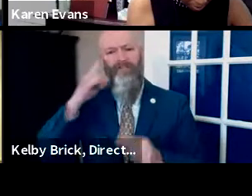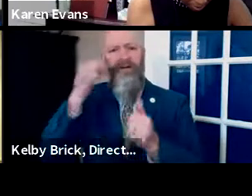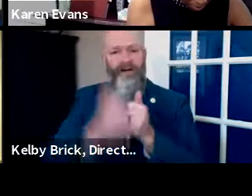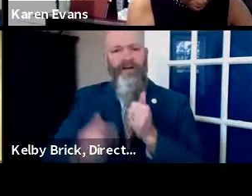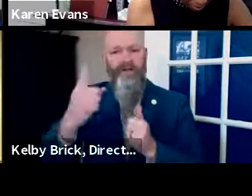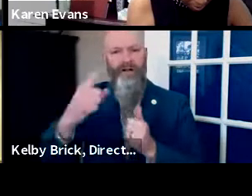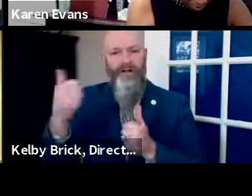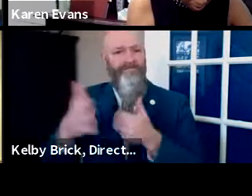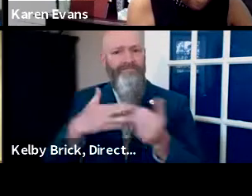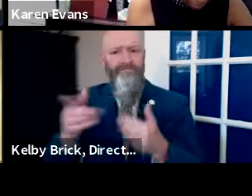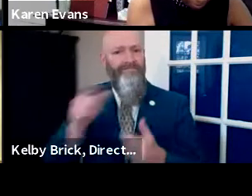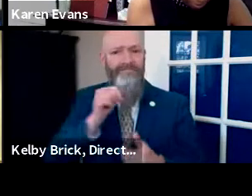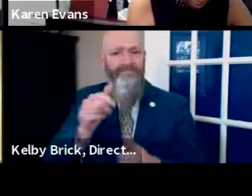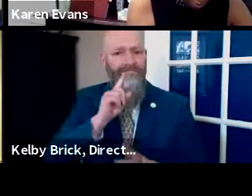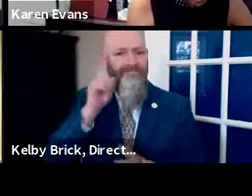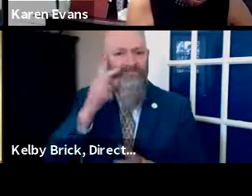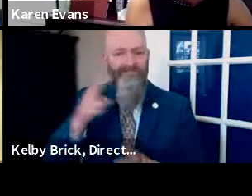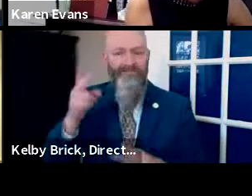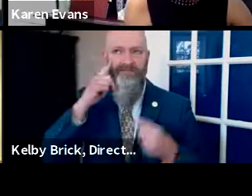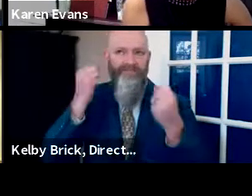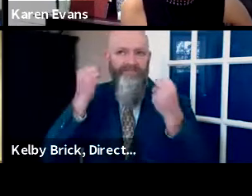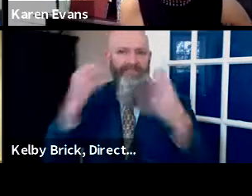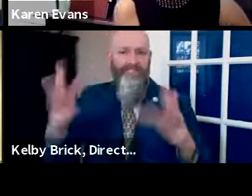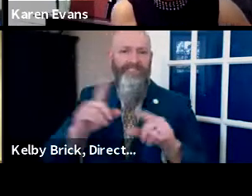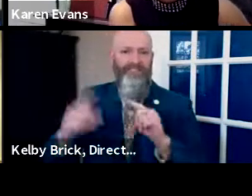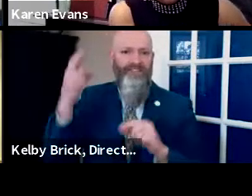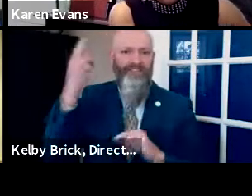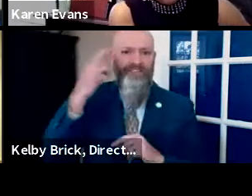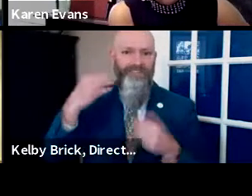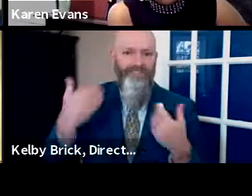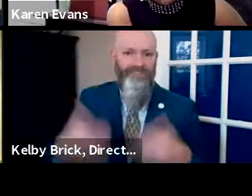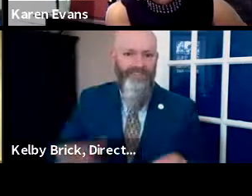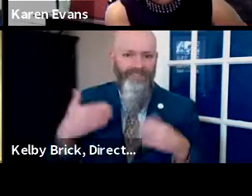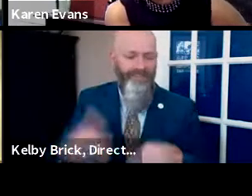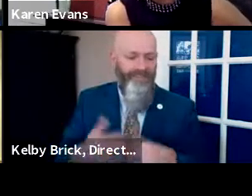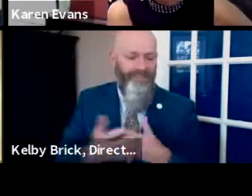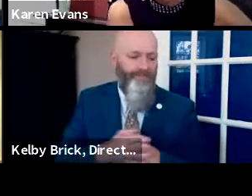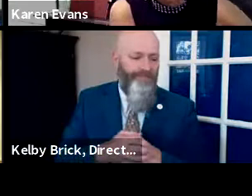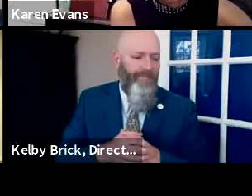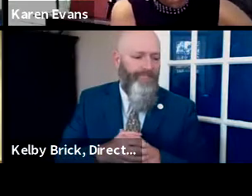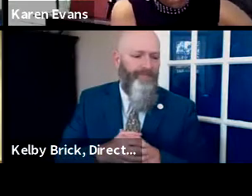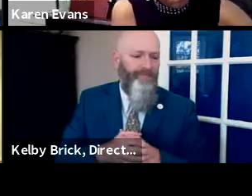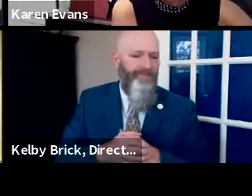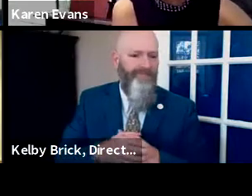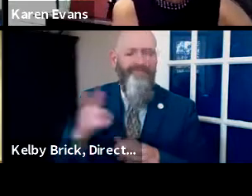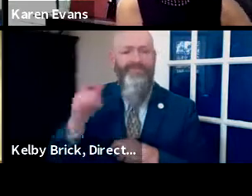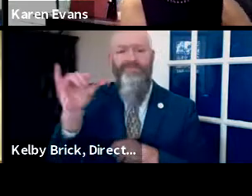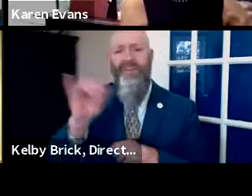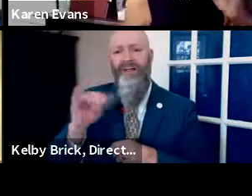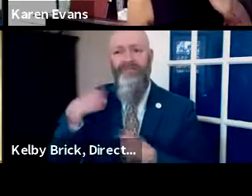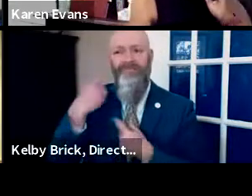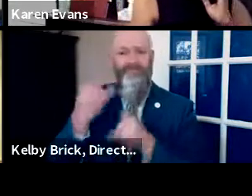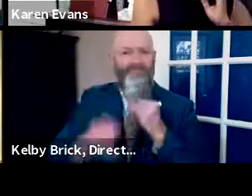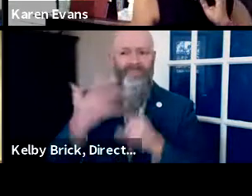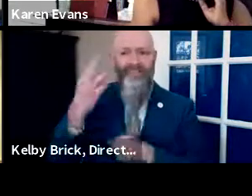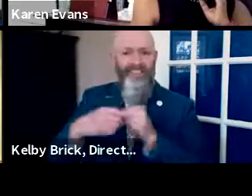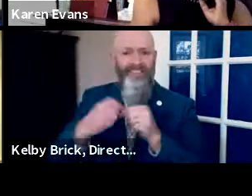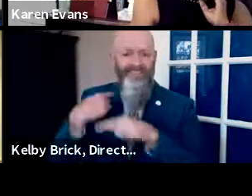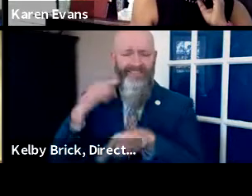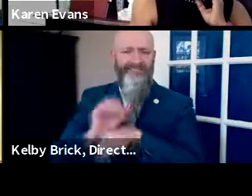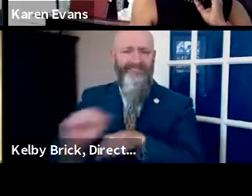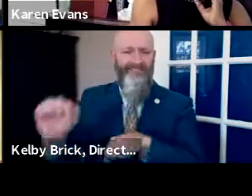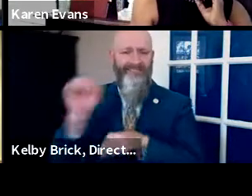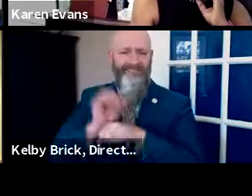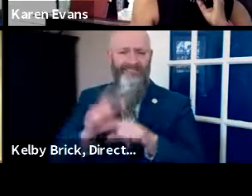services, but it really impacts all citizens throughout the state, not limited to just our deaf and hard of hearing constituents. This benefits us